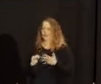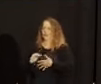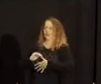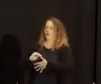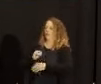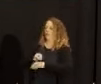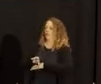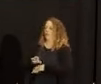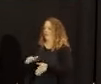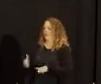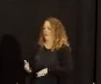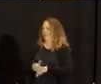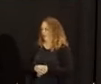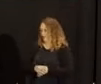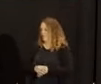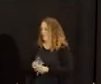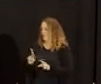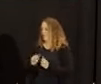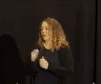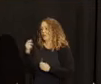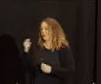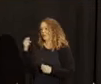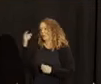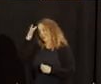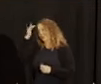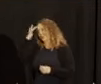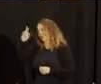cause of death for people with intellectual disabilities in this country.